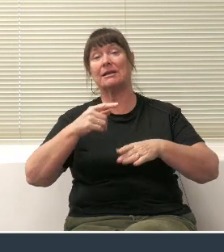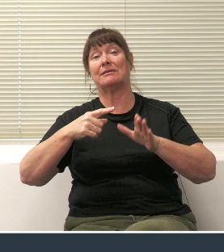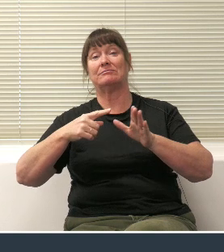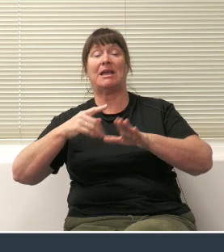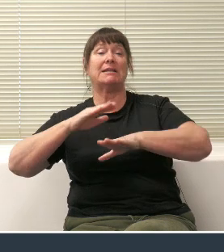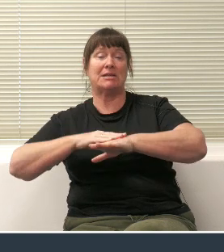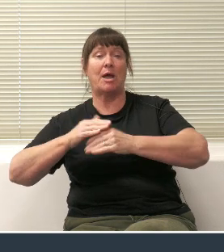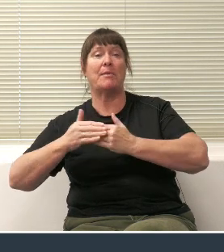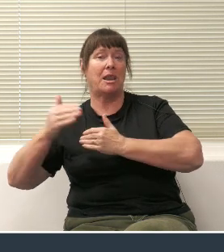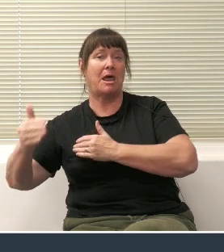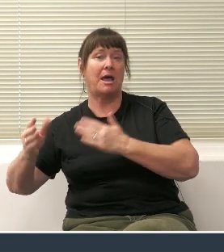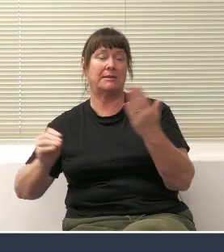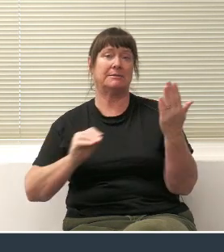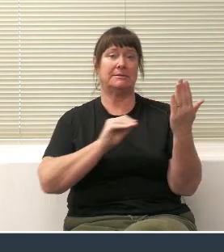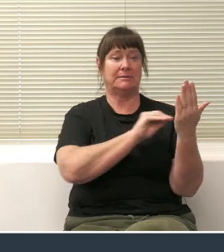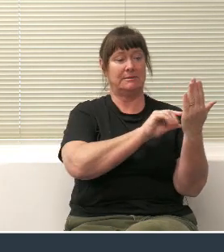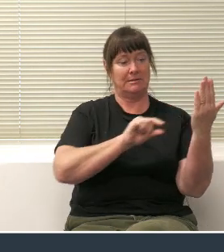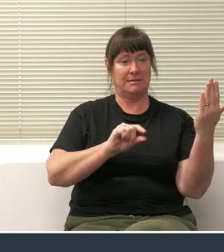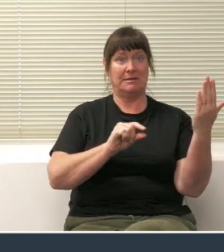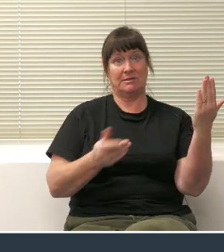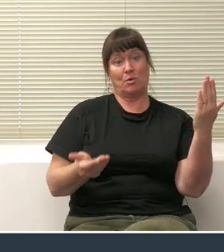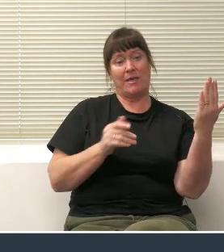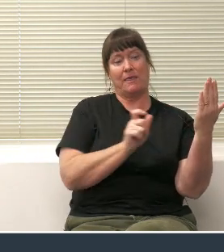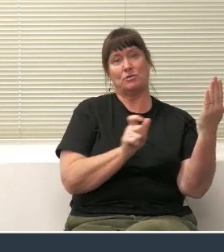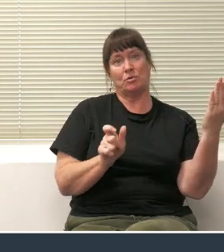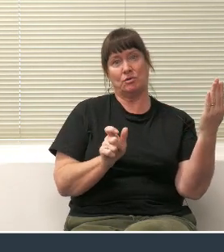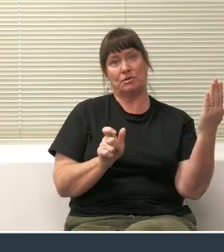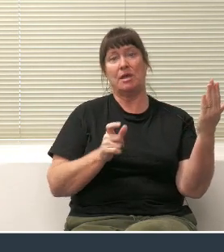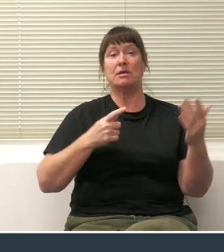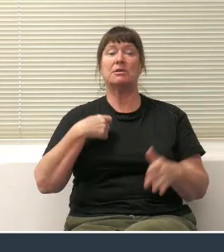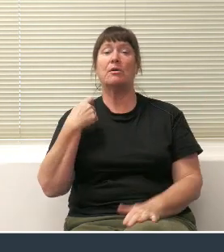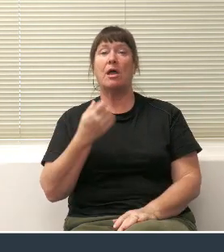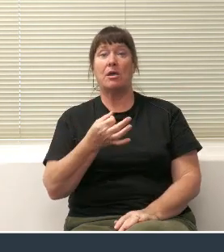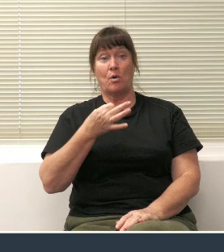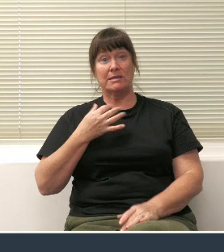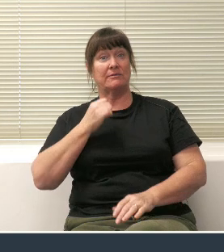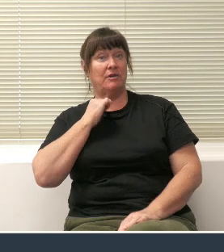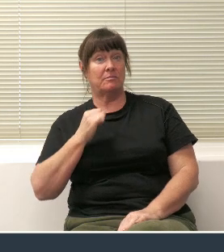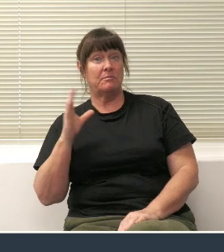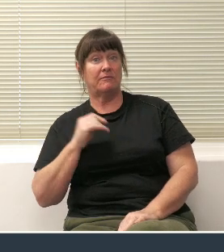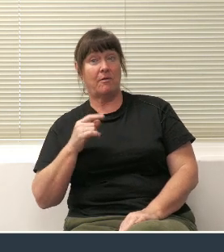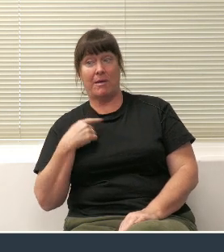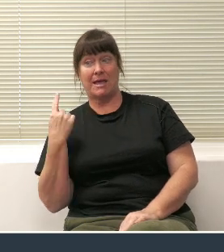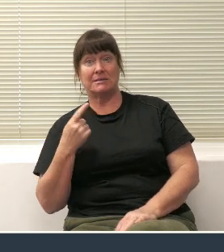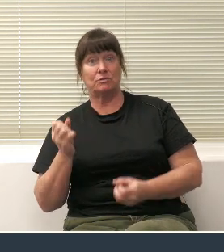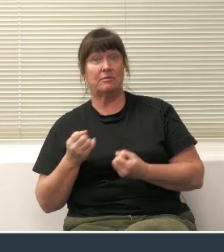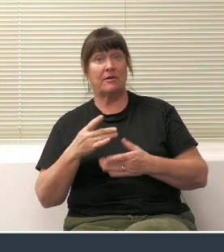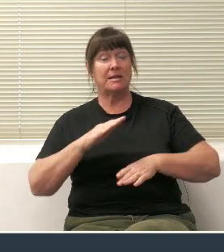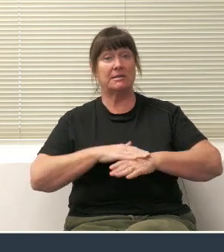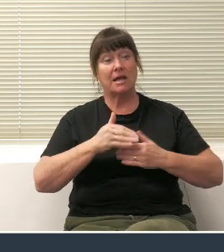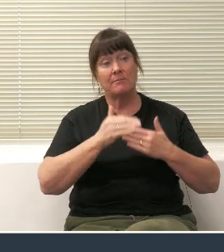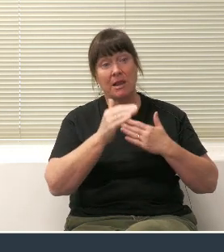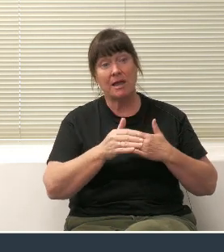timeline, which would deal with that issue. So we will report, you're asking for commitment from officers to give you a timeline.